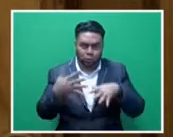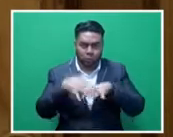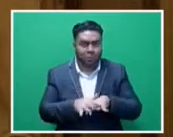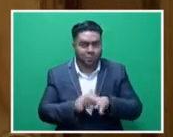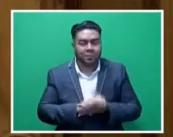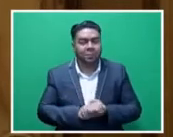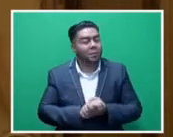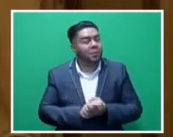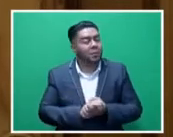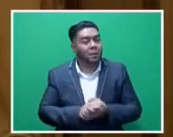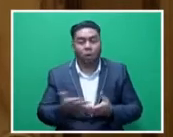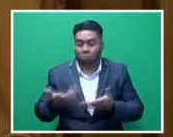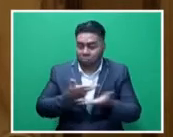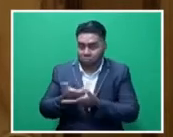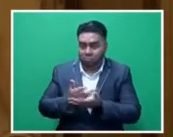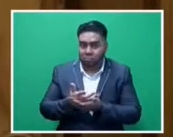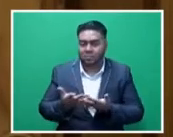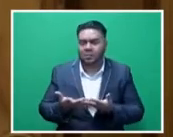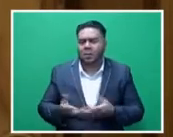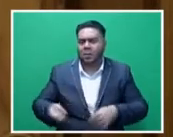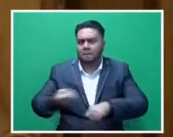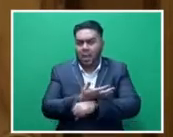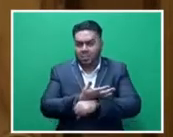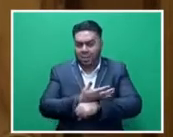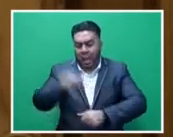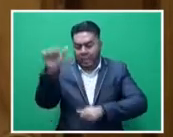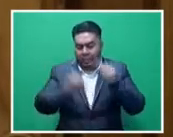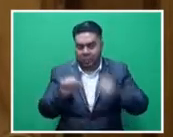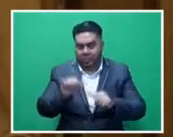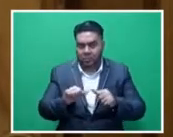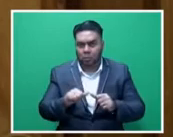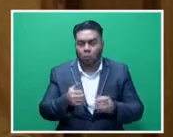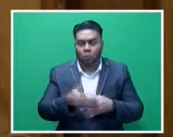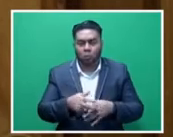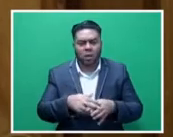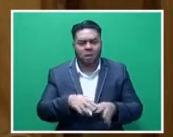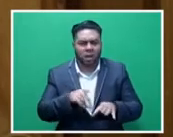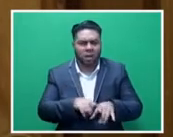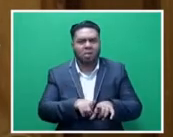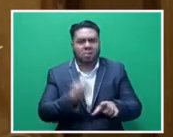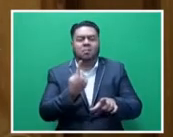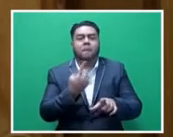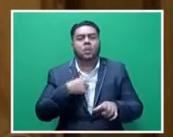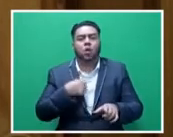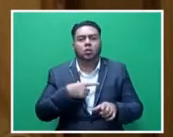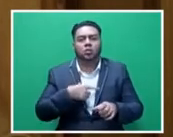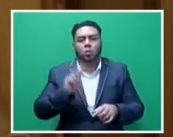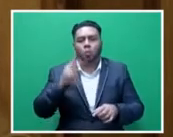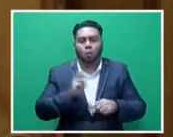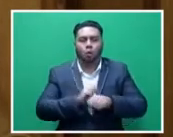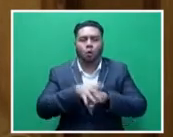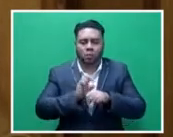conducting consultations, including the industry impact assessment, which was delayed due to the second wave of COVID-19. Mr. Speaker,